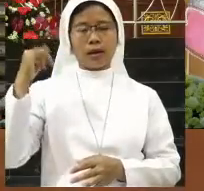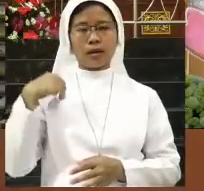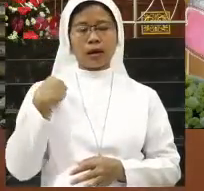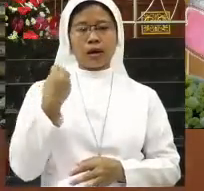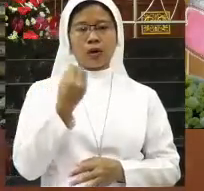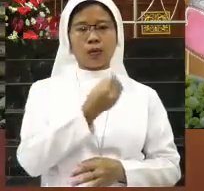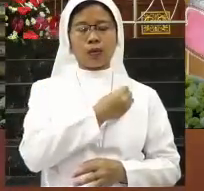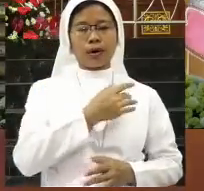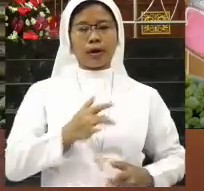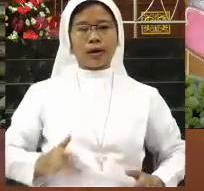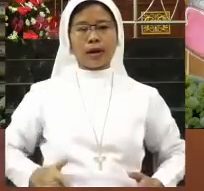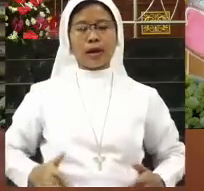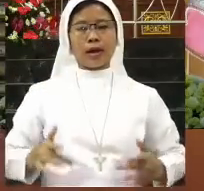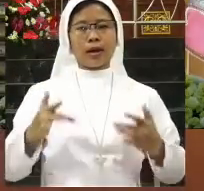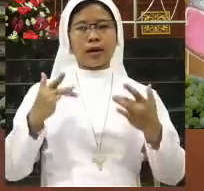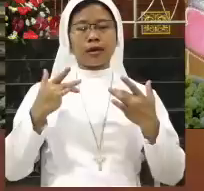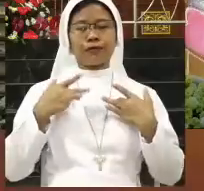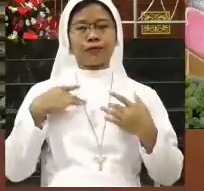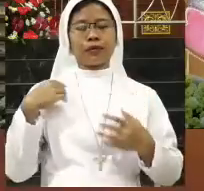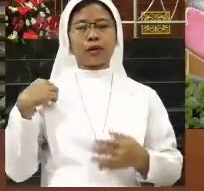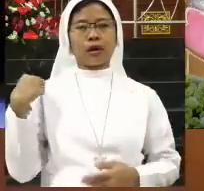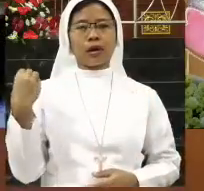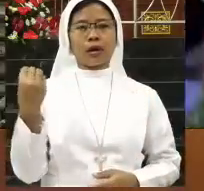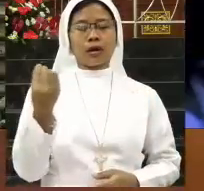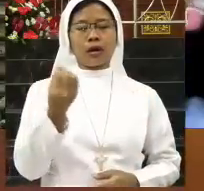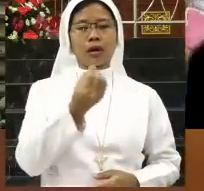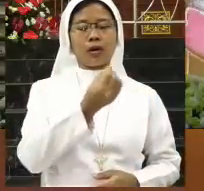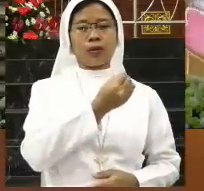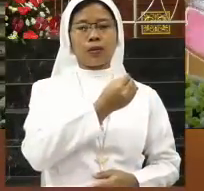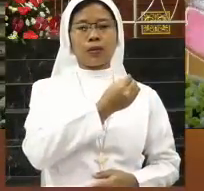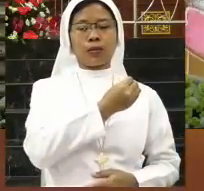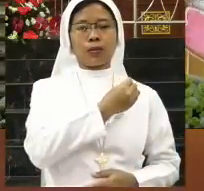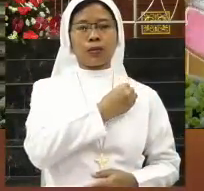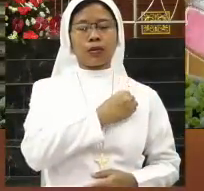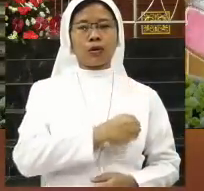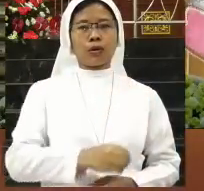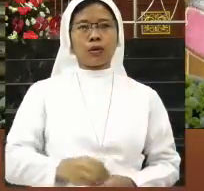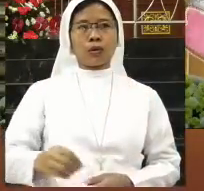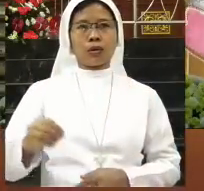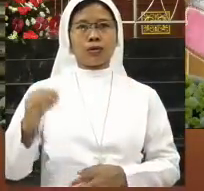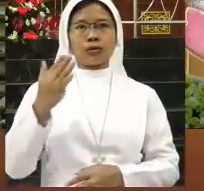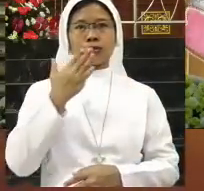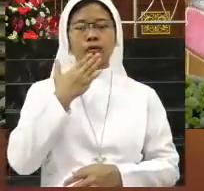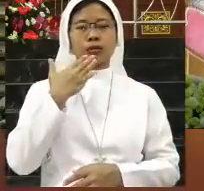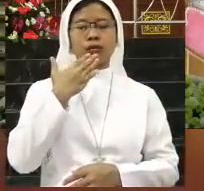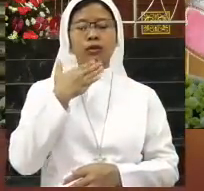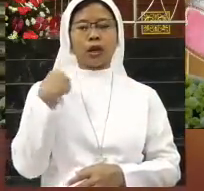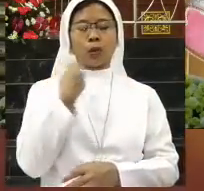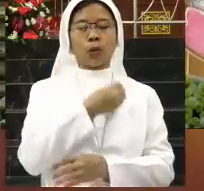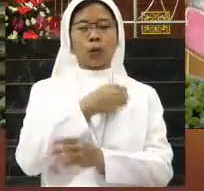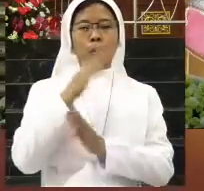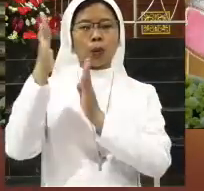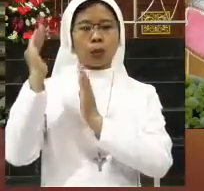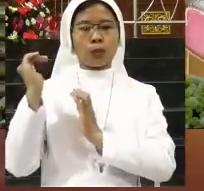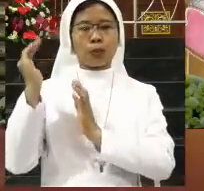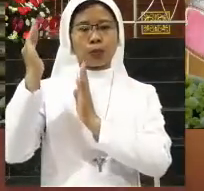vita dulcedo, et spes nostra salve.